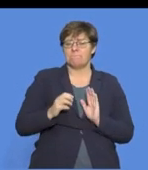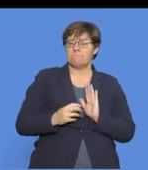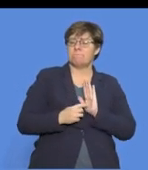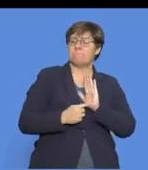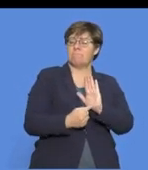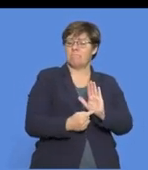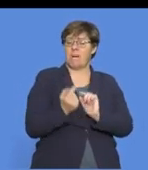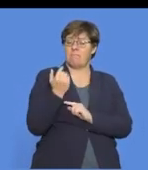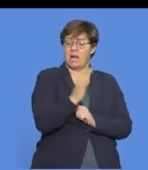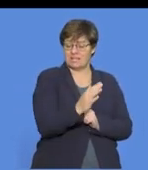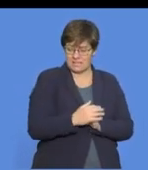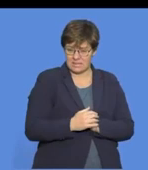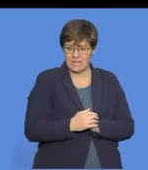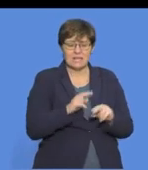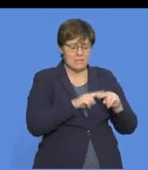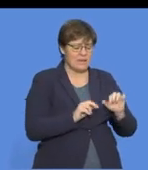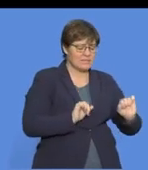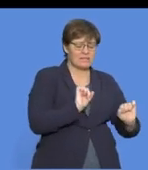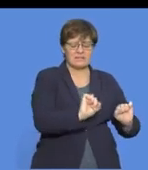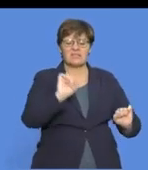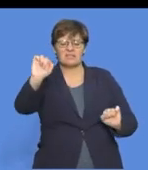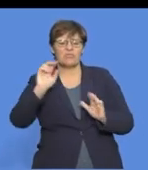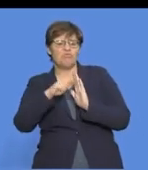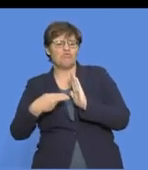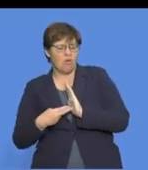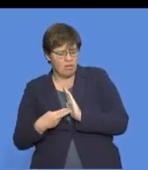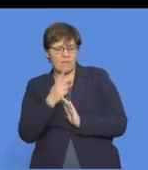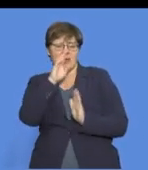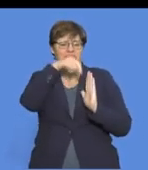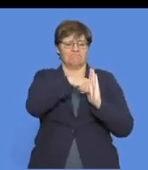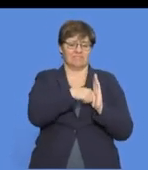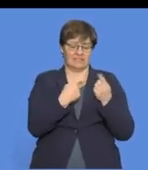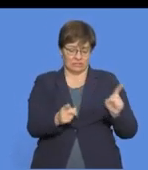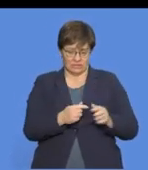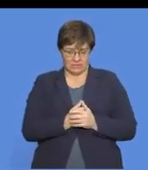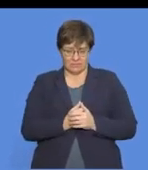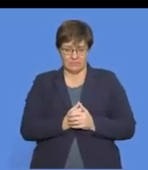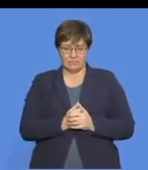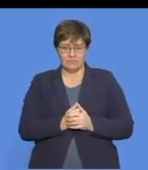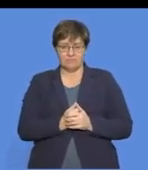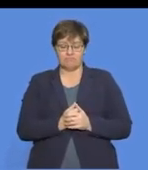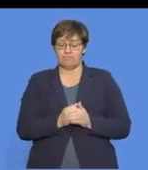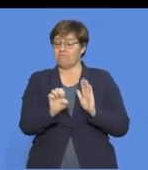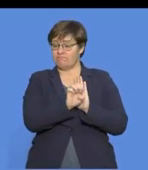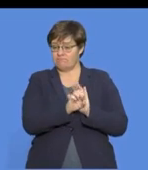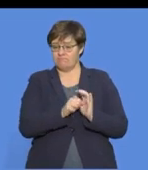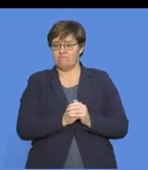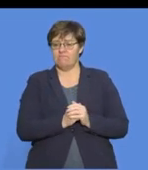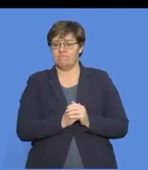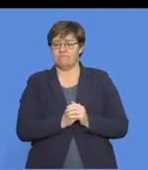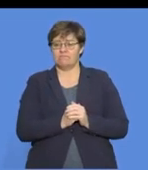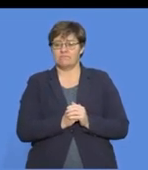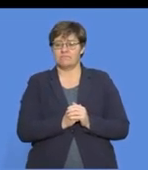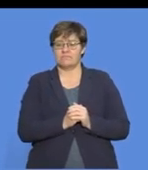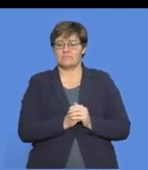their function is, they would have different contents. For example, here we have cells